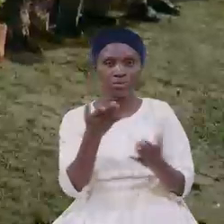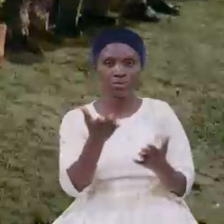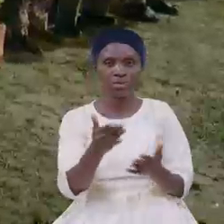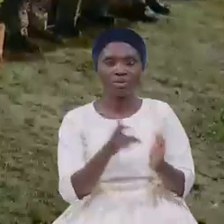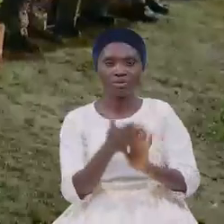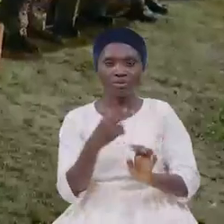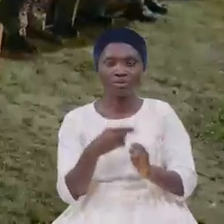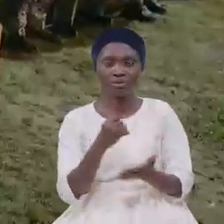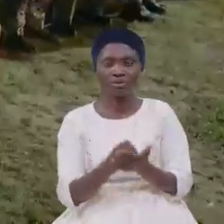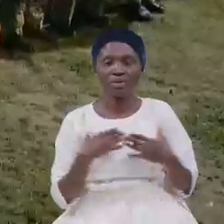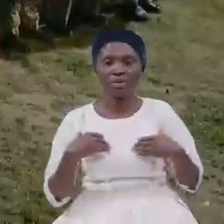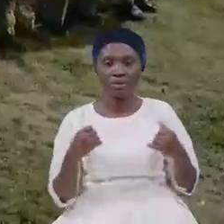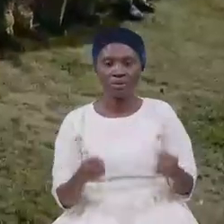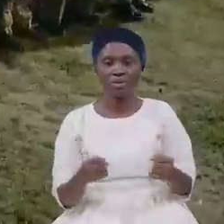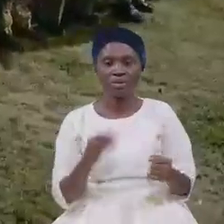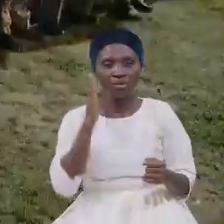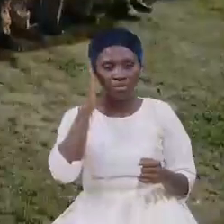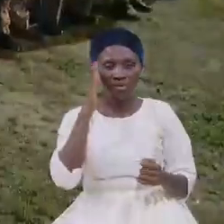Healing will reach you there.